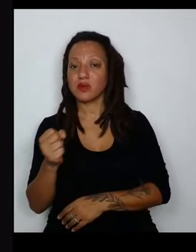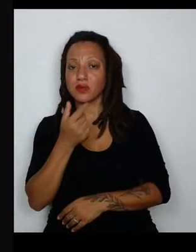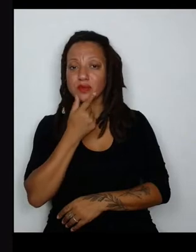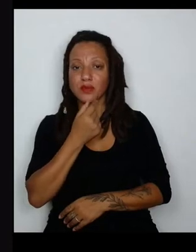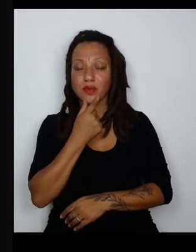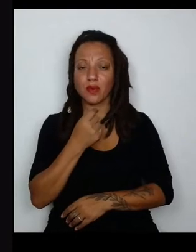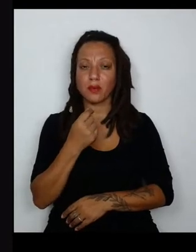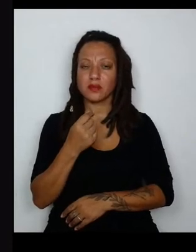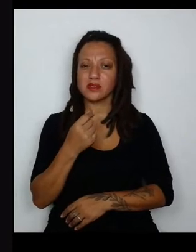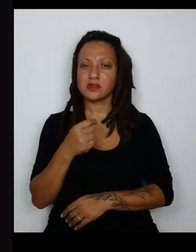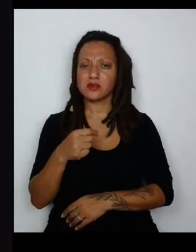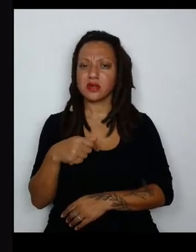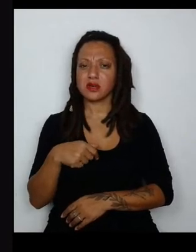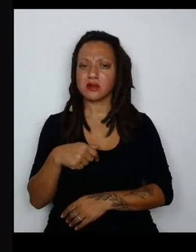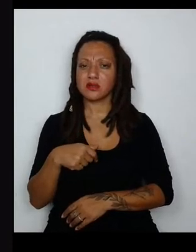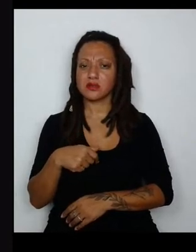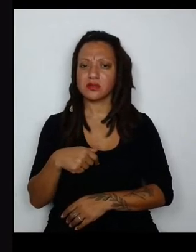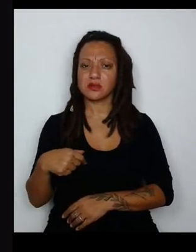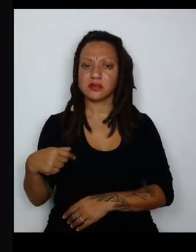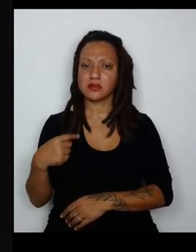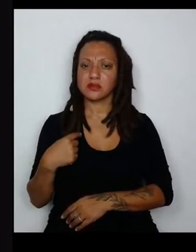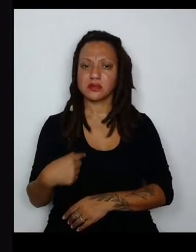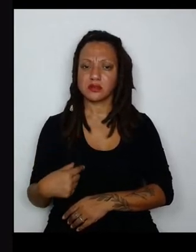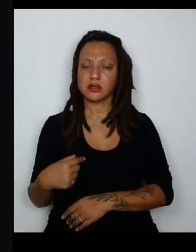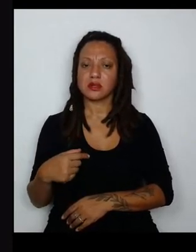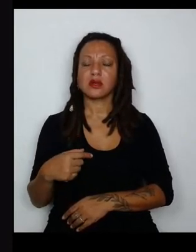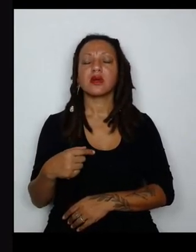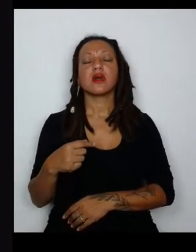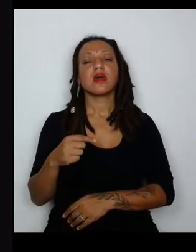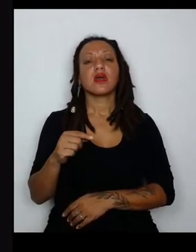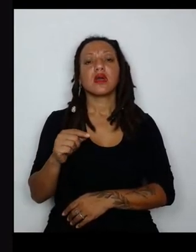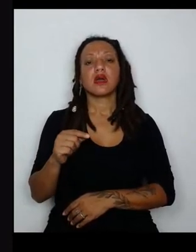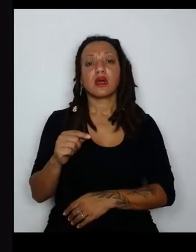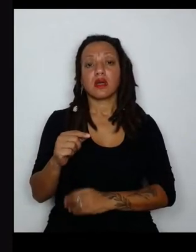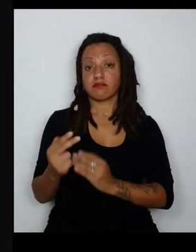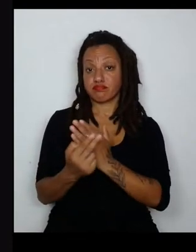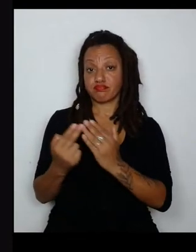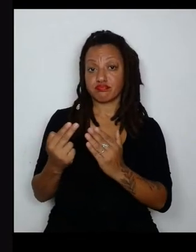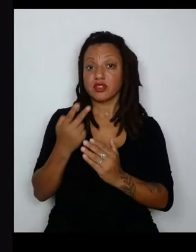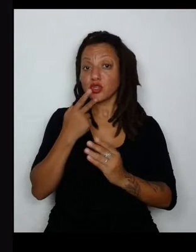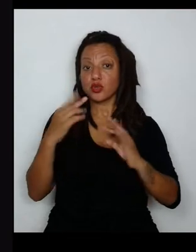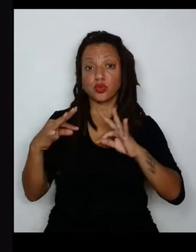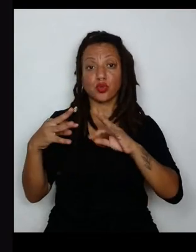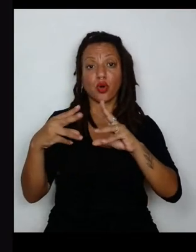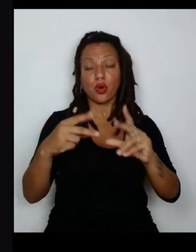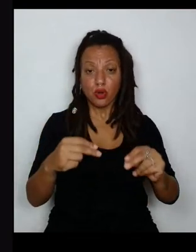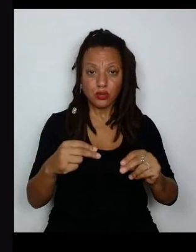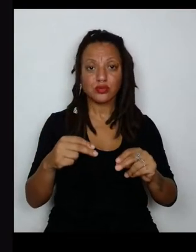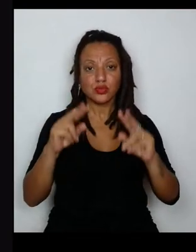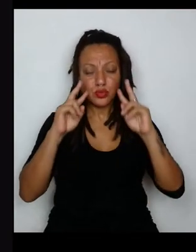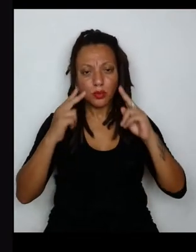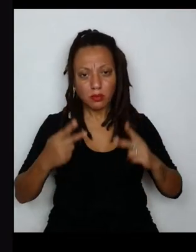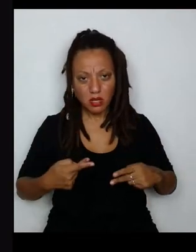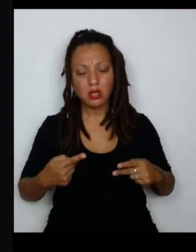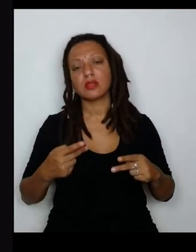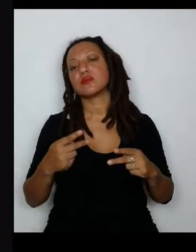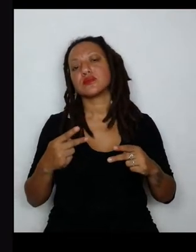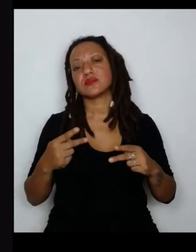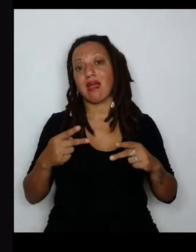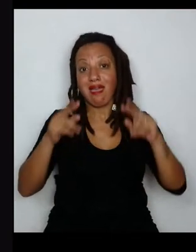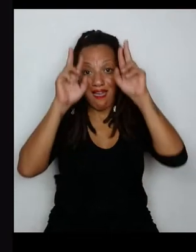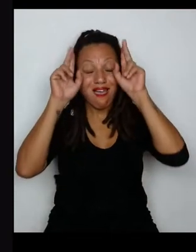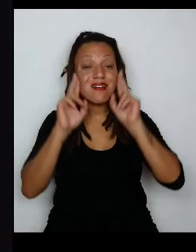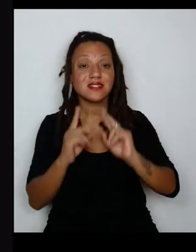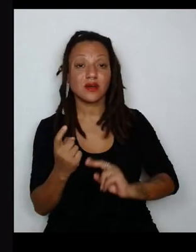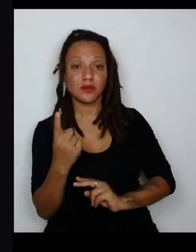that assigned all human beings to this species there exists always a difference within